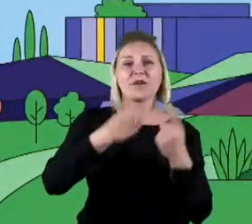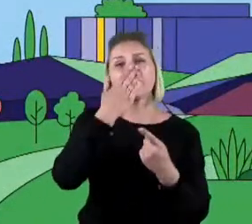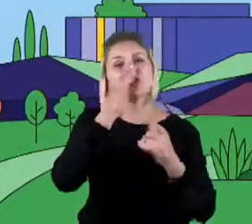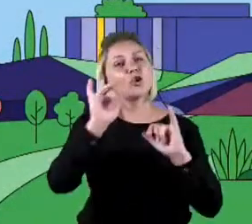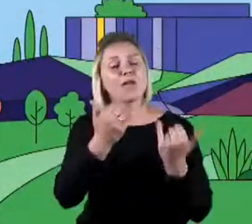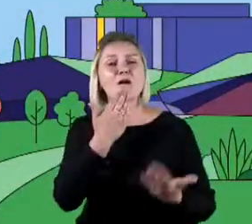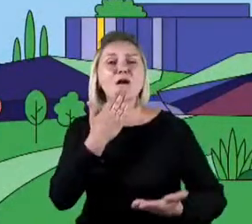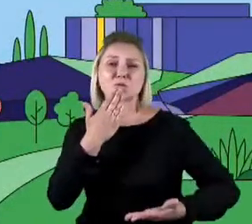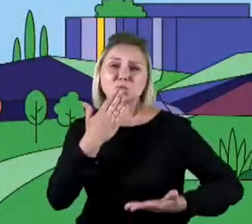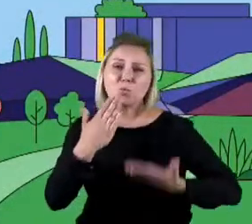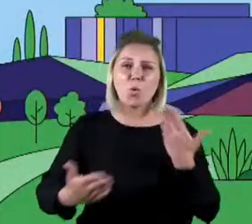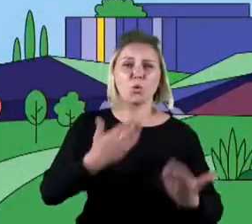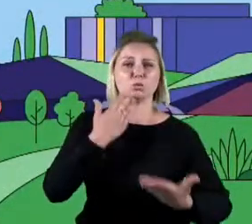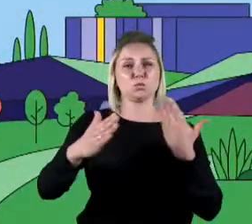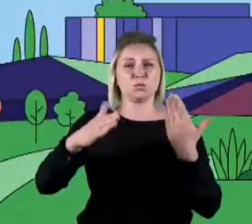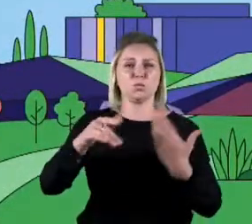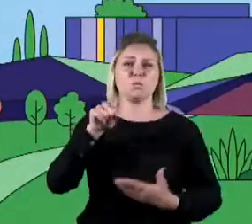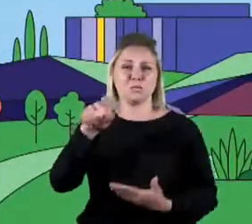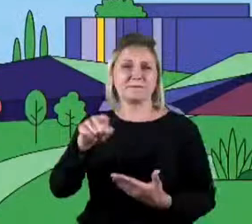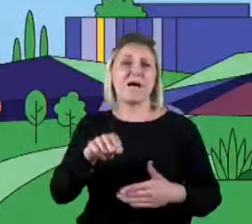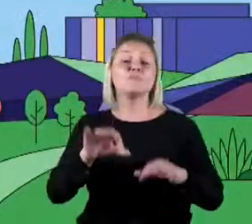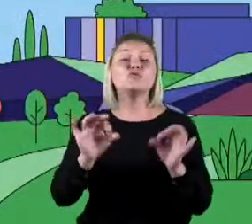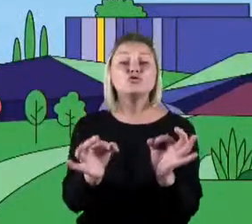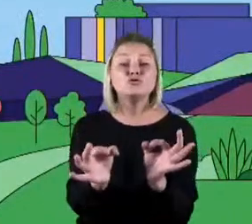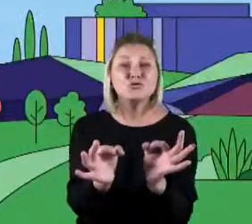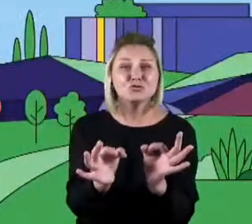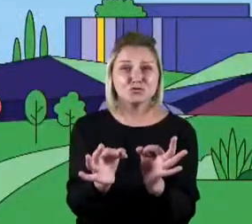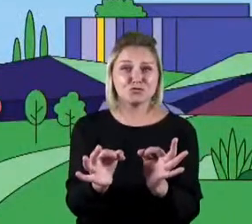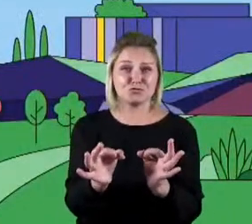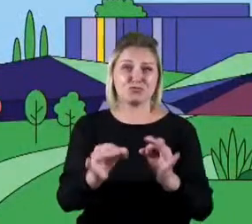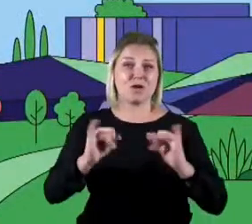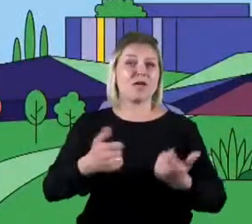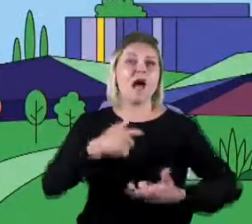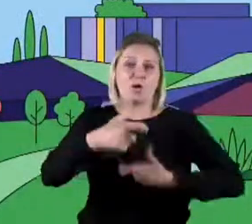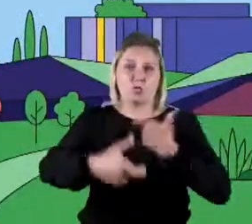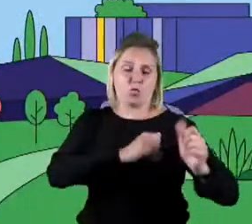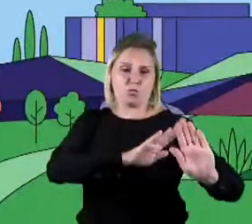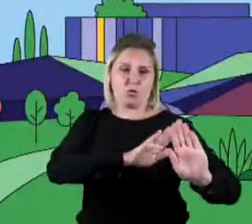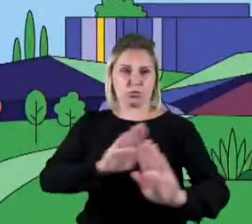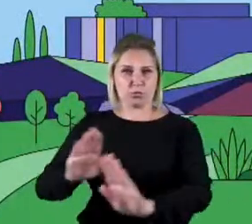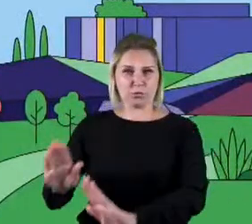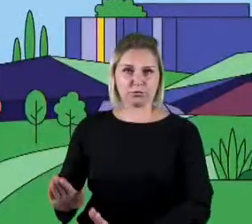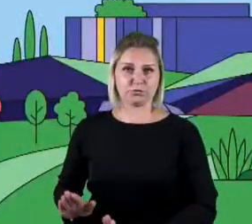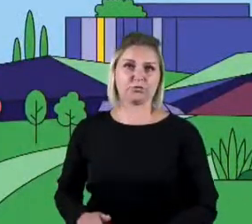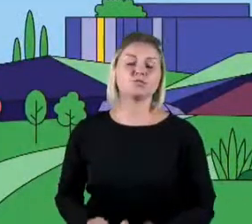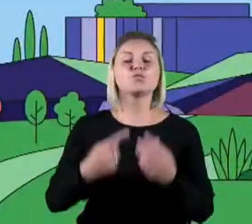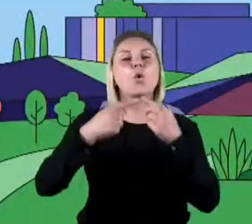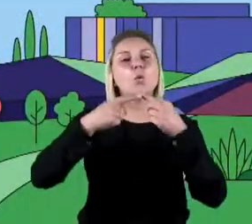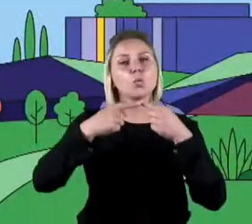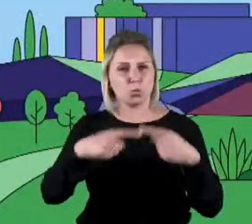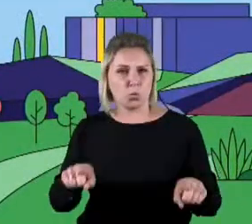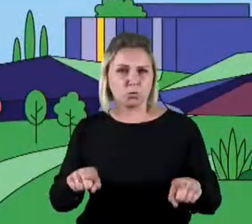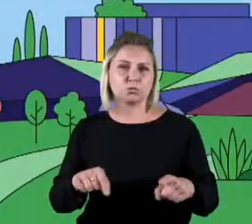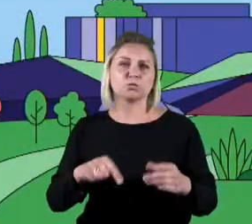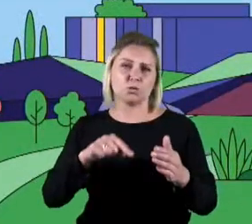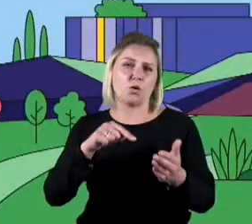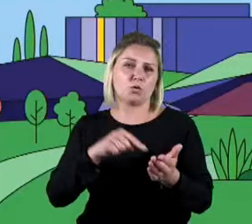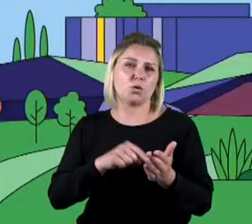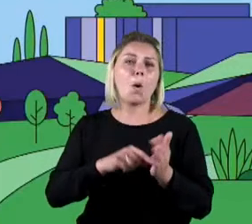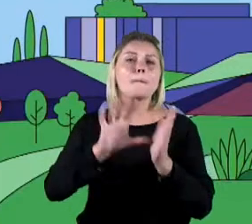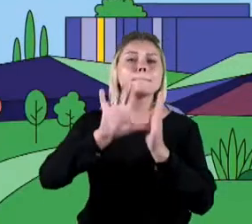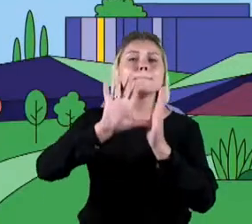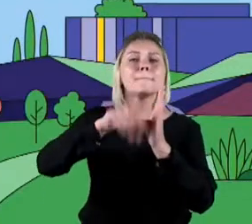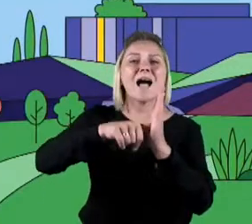few words about methodology on how Medellin today expresses its resilience. Briefly, this